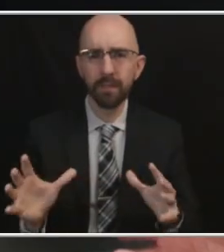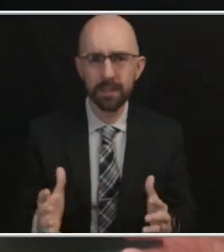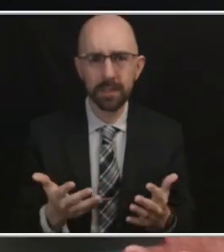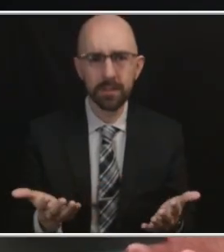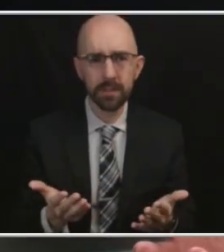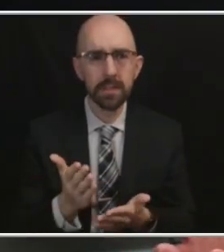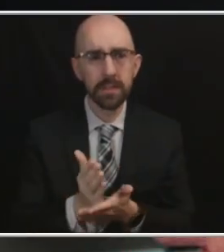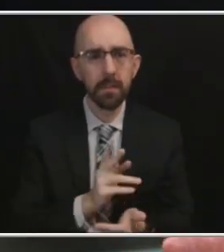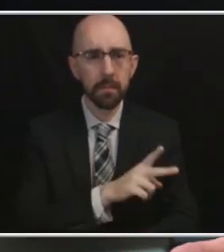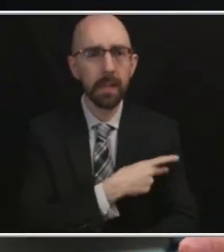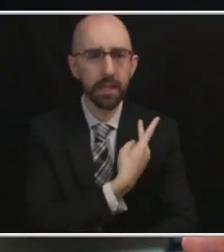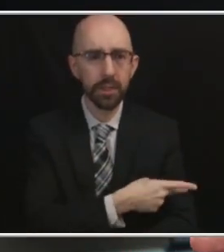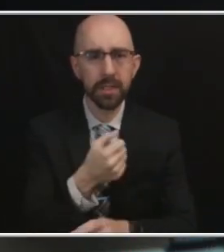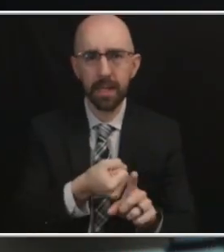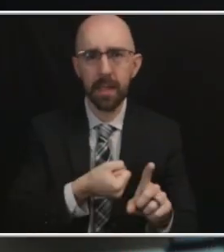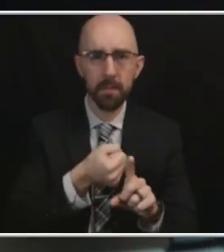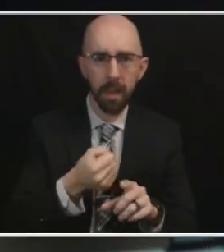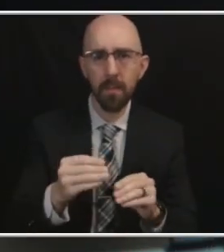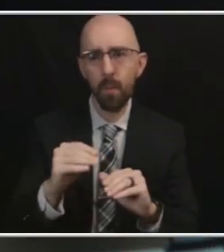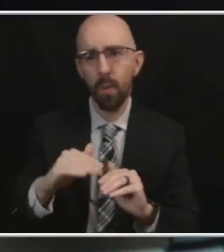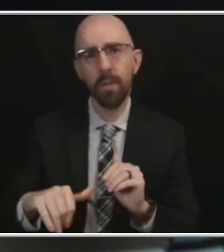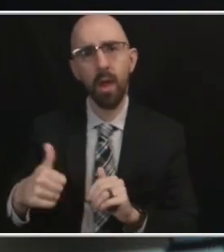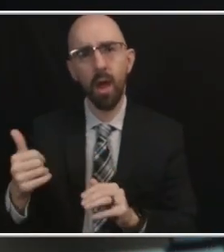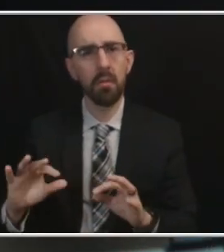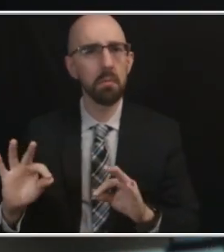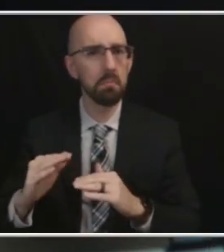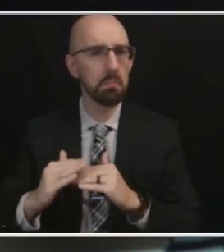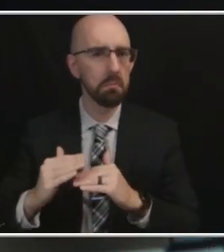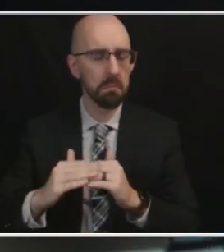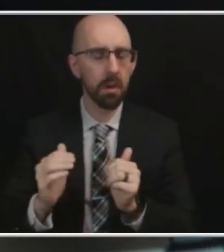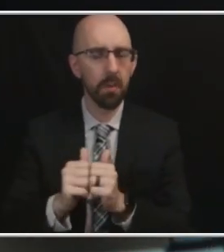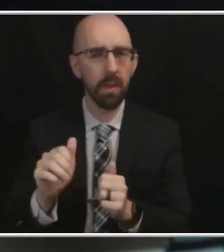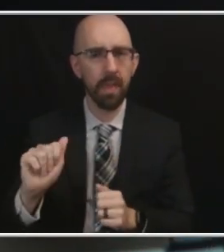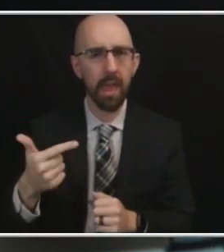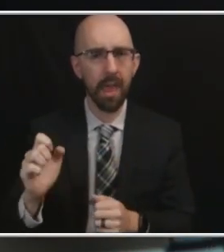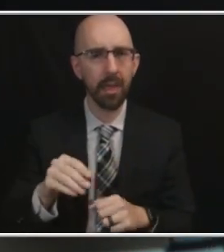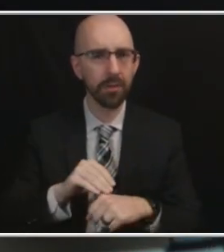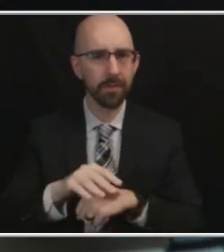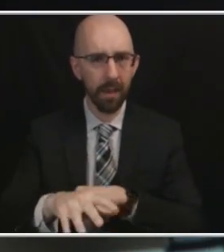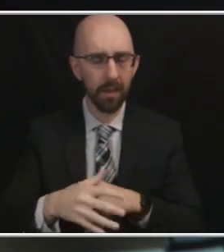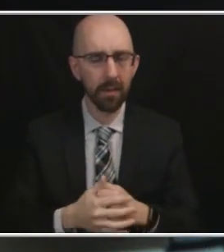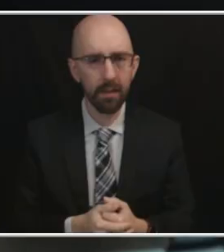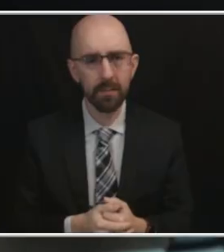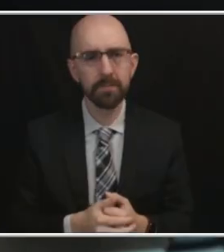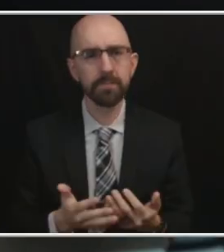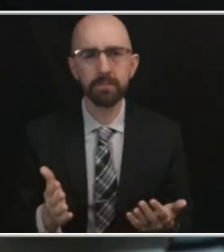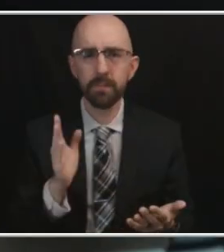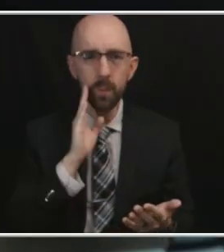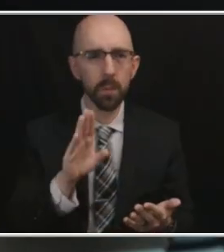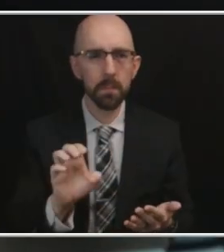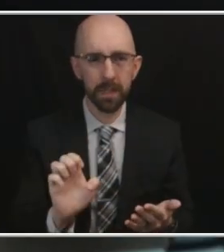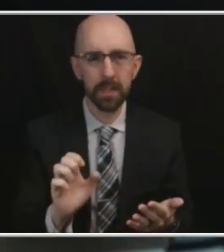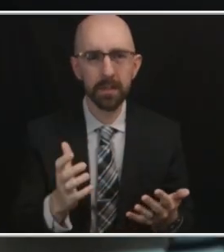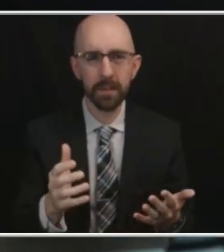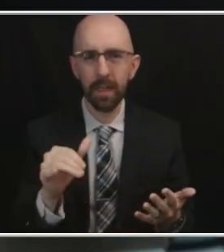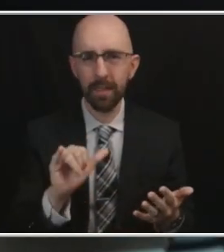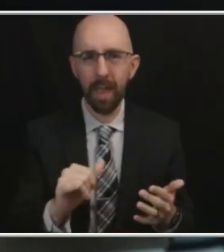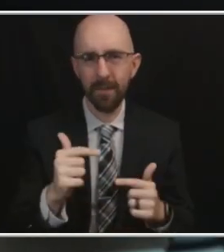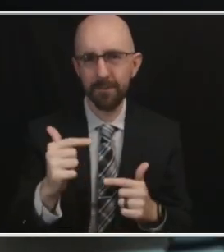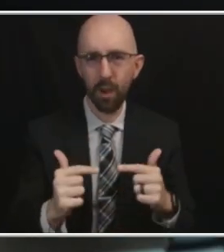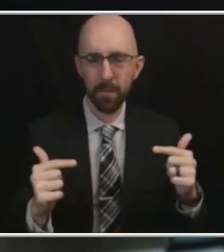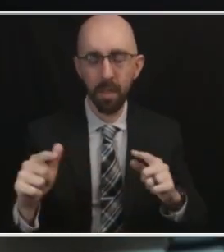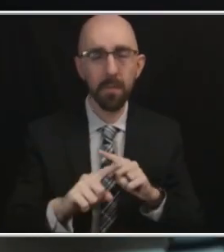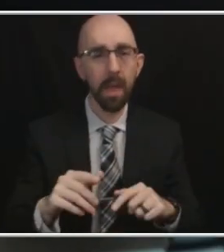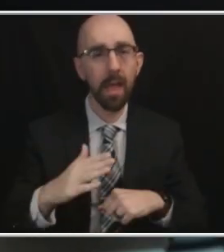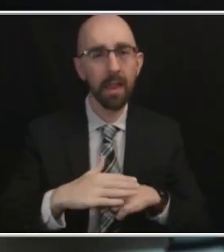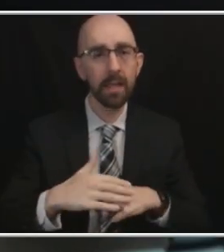are impacted more than others in terms of that aging effect. And so there's going to be that variability, but at least now we have some